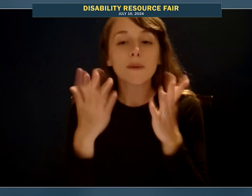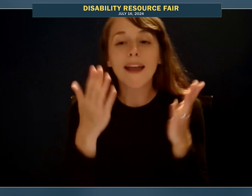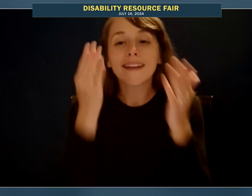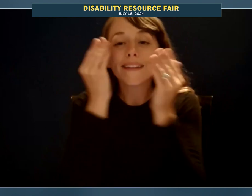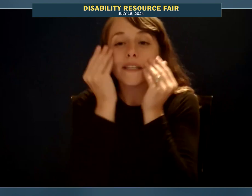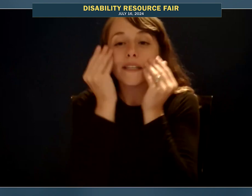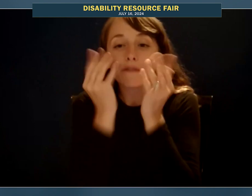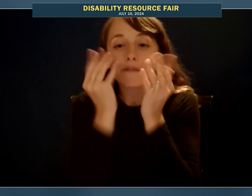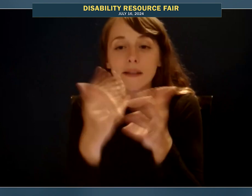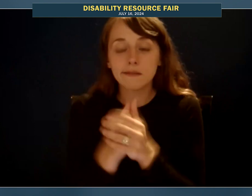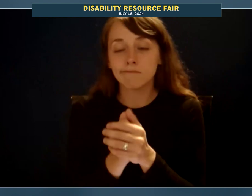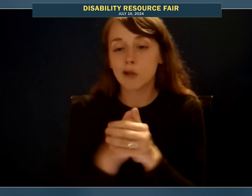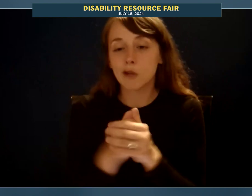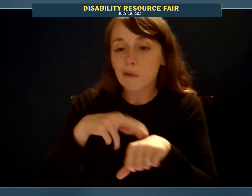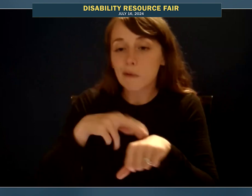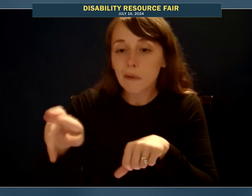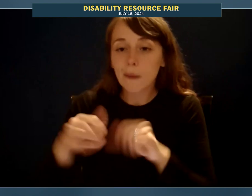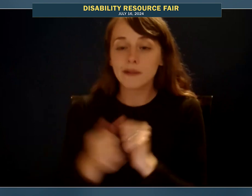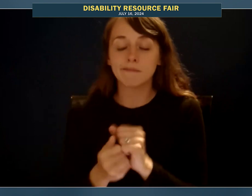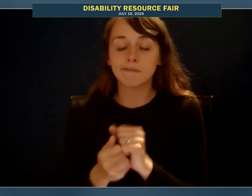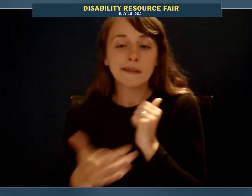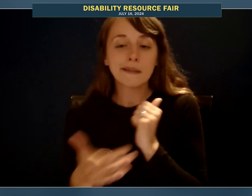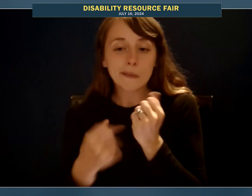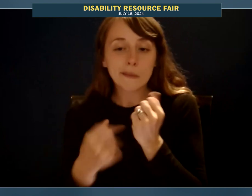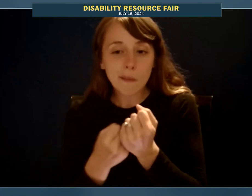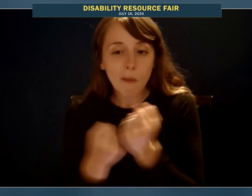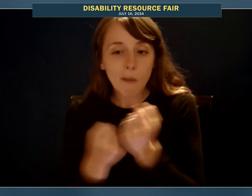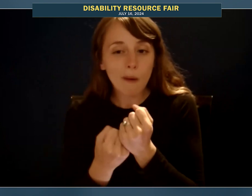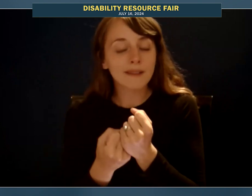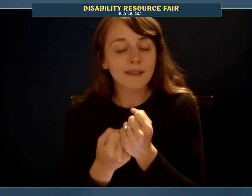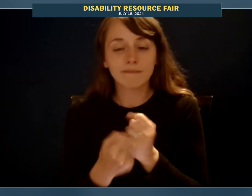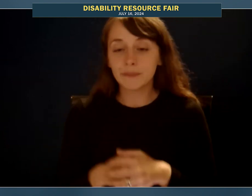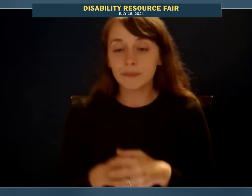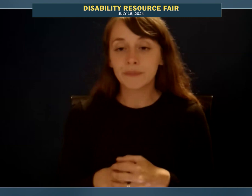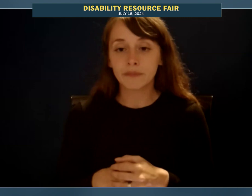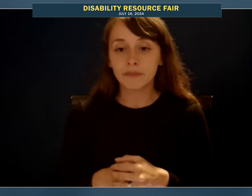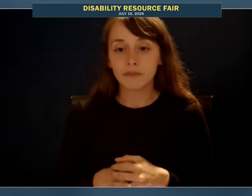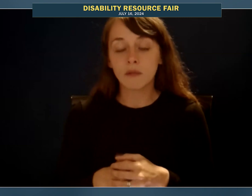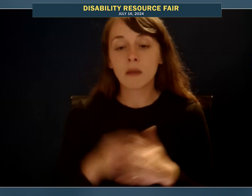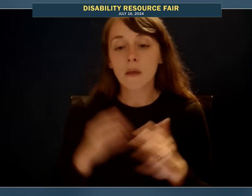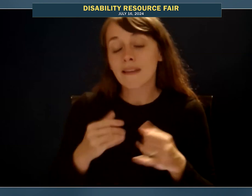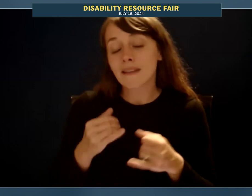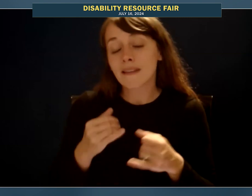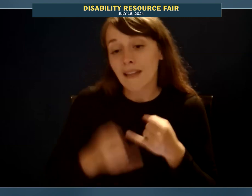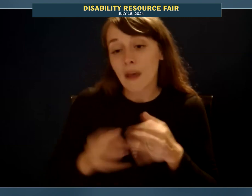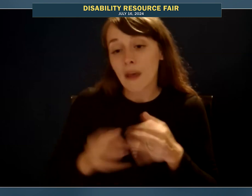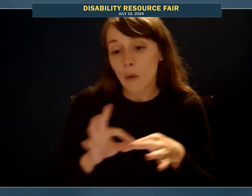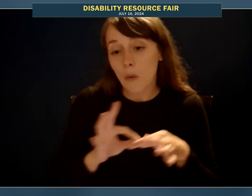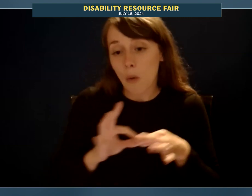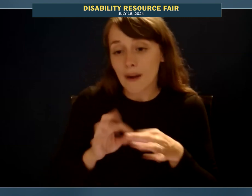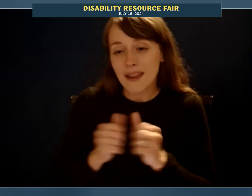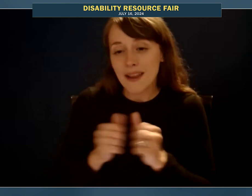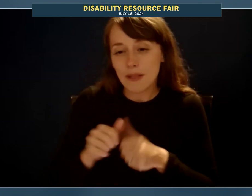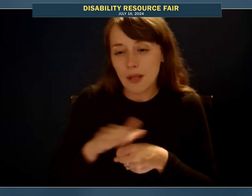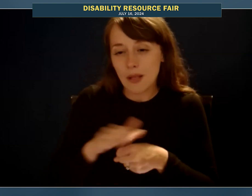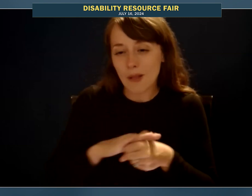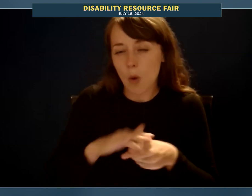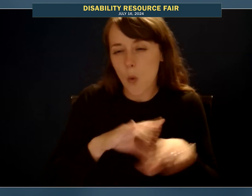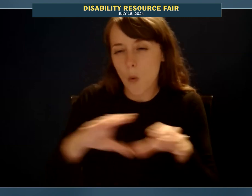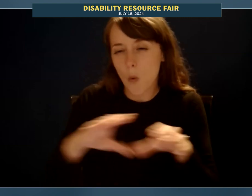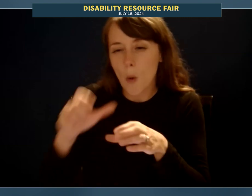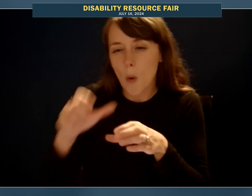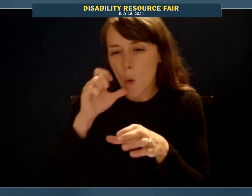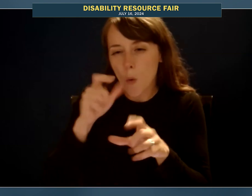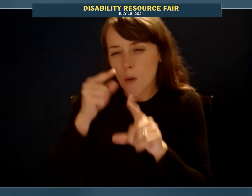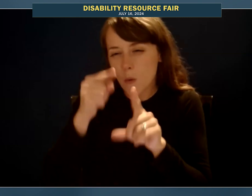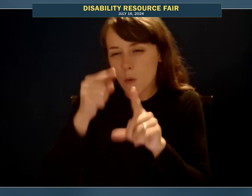technical assistance in all matters pertaining to disability, and coordinate with local groups with similar goals.